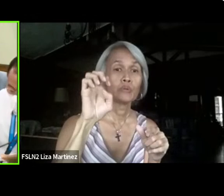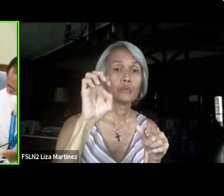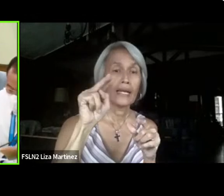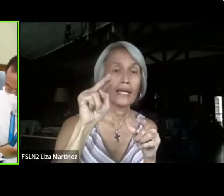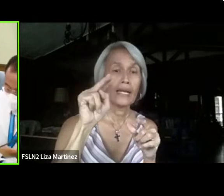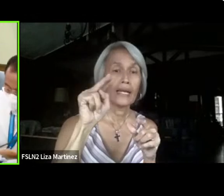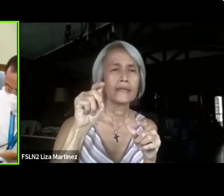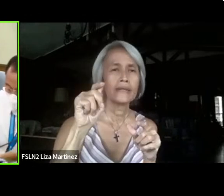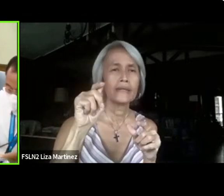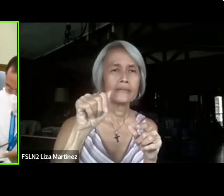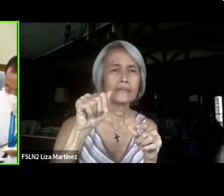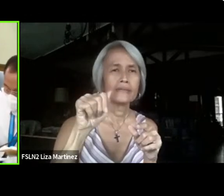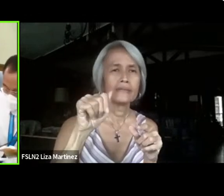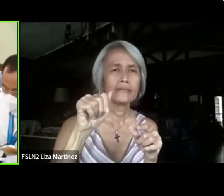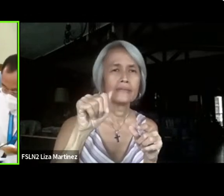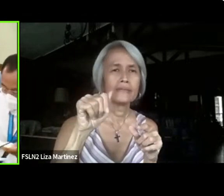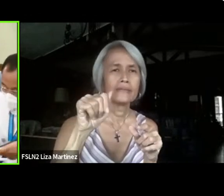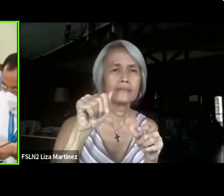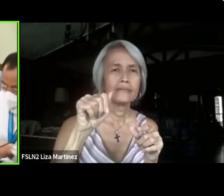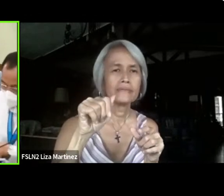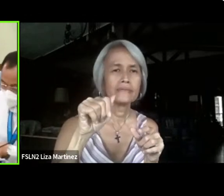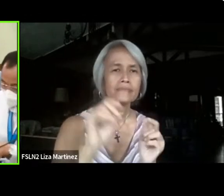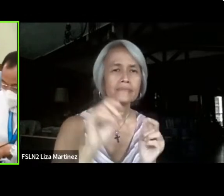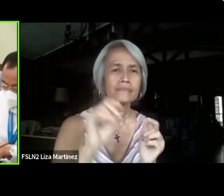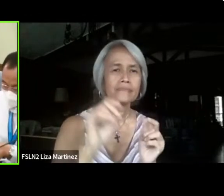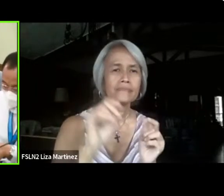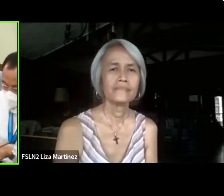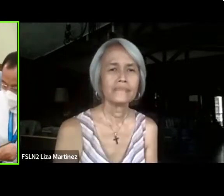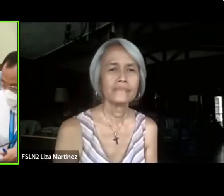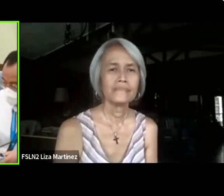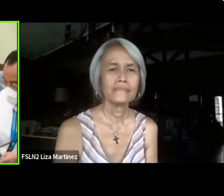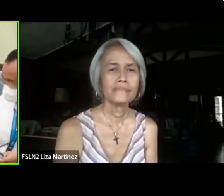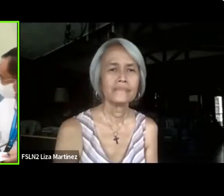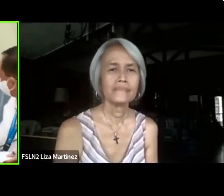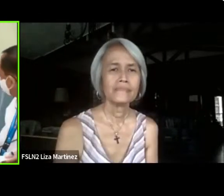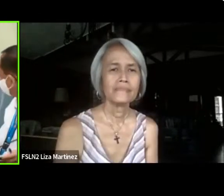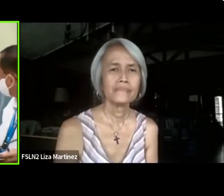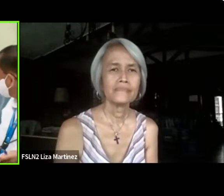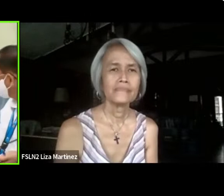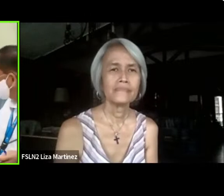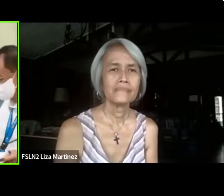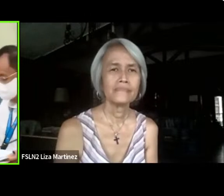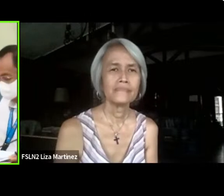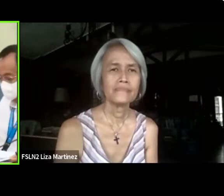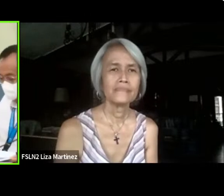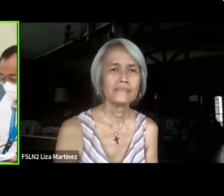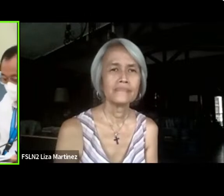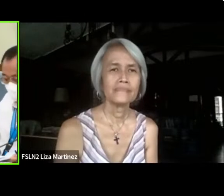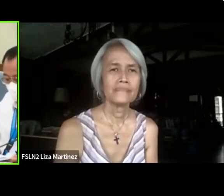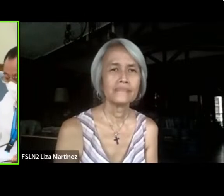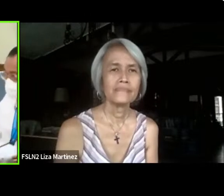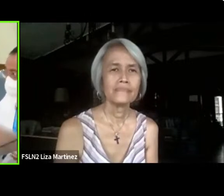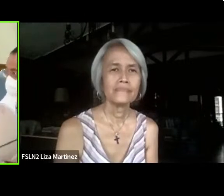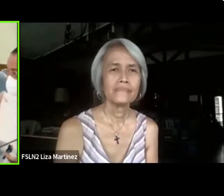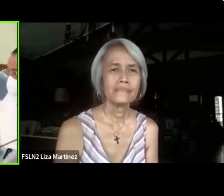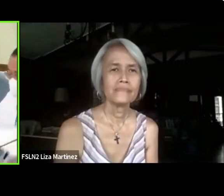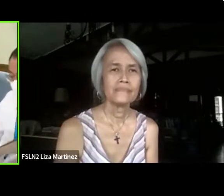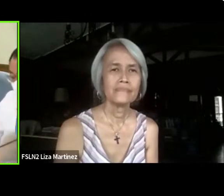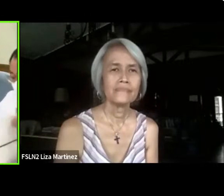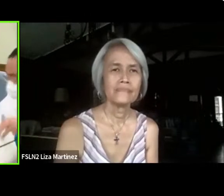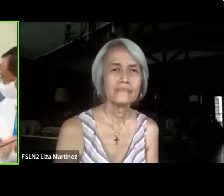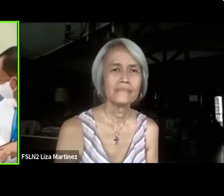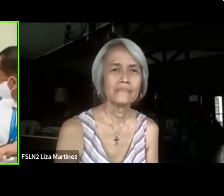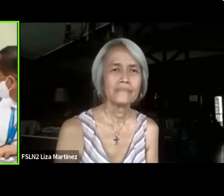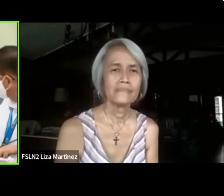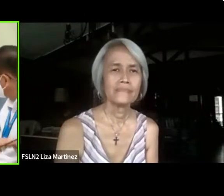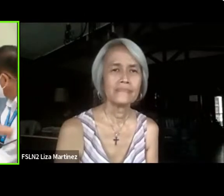Ano? With that, does the members have anything more to ask? Dr. Casanova? So